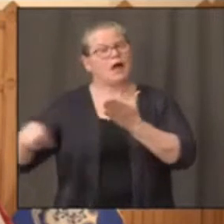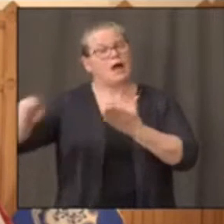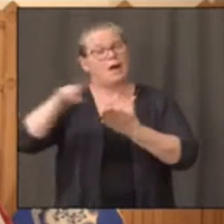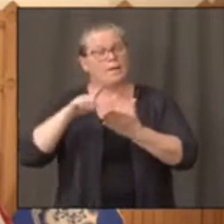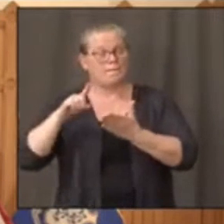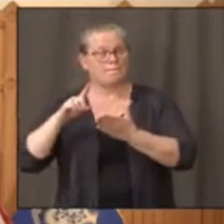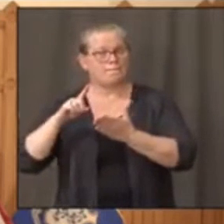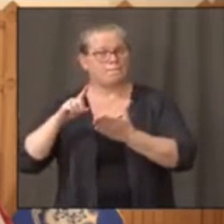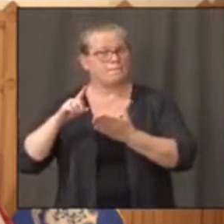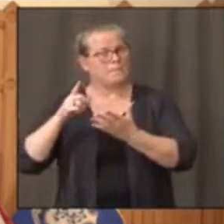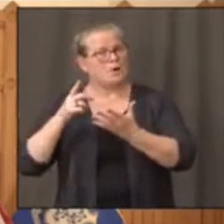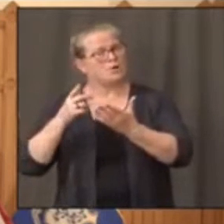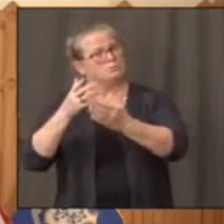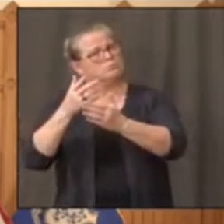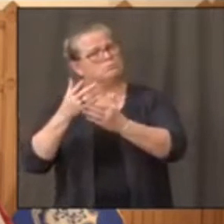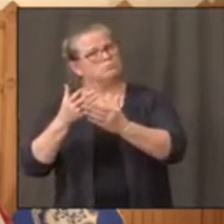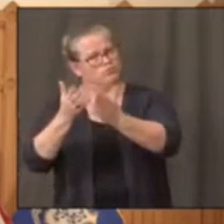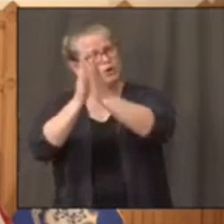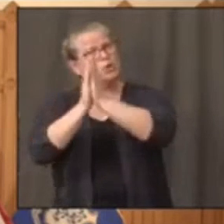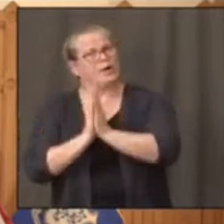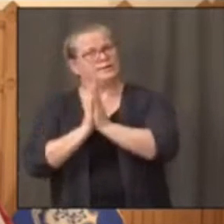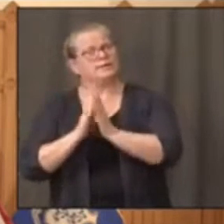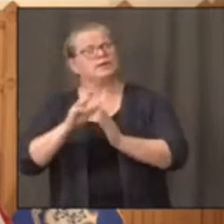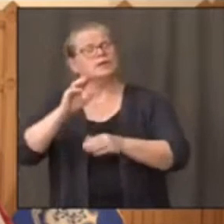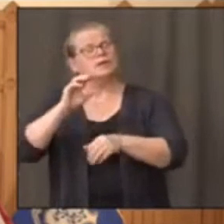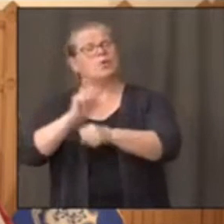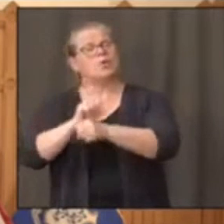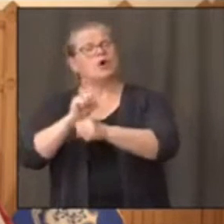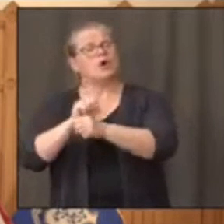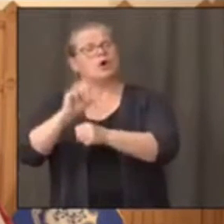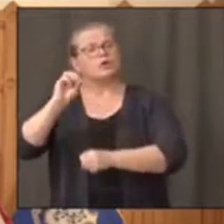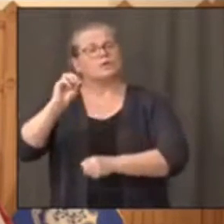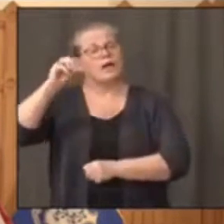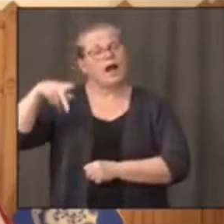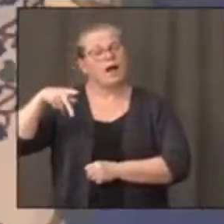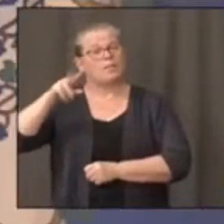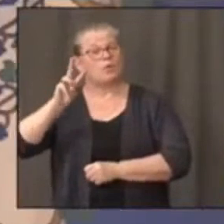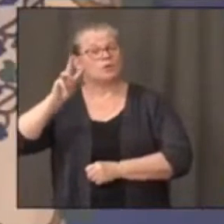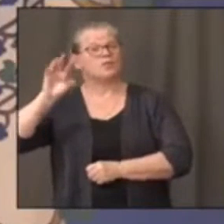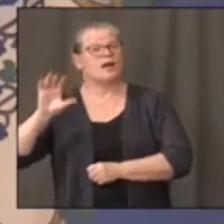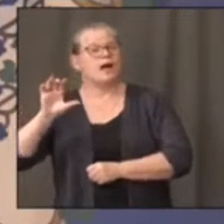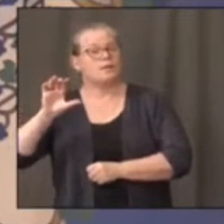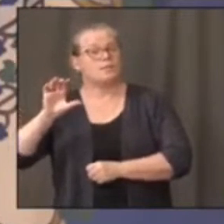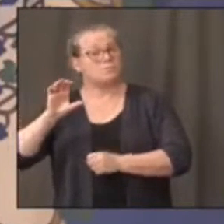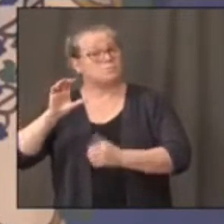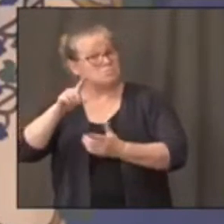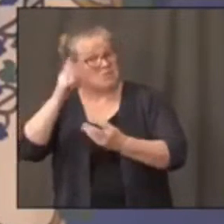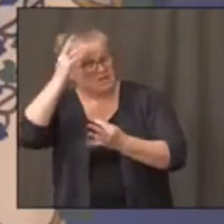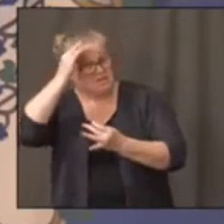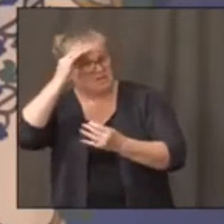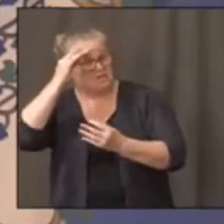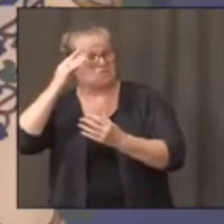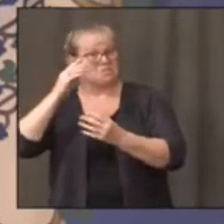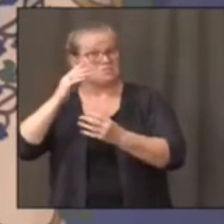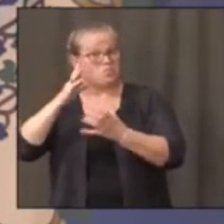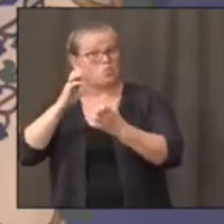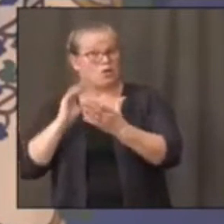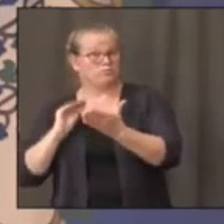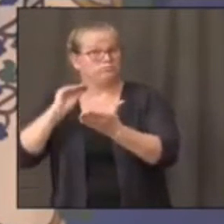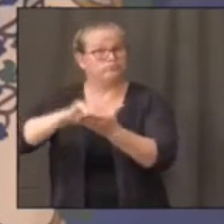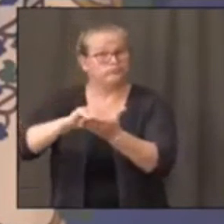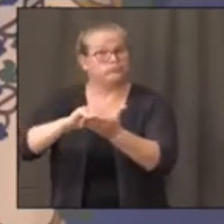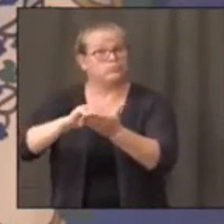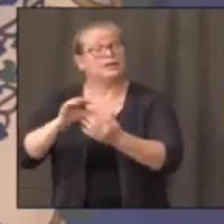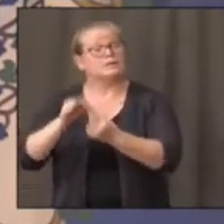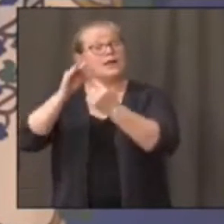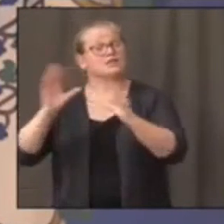COVID-19. What are your thoughts on adding that to the special session agenda? When we met with the leadership a couple days ago,